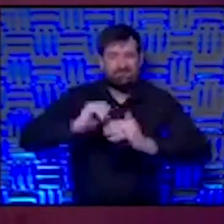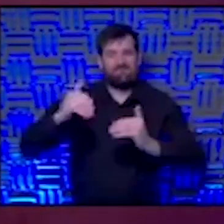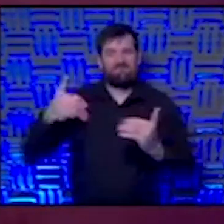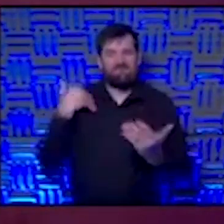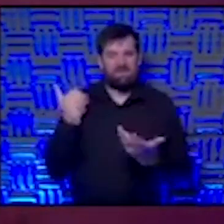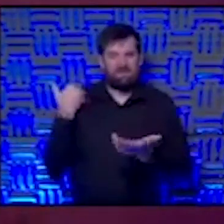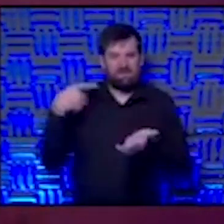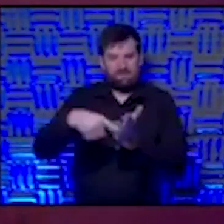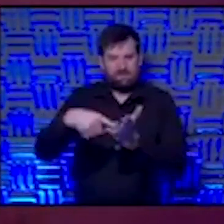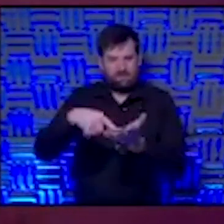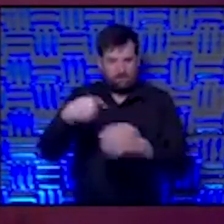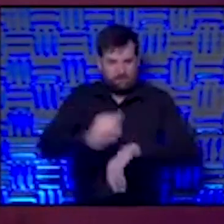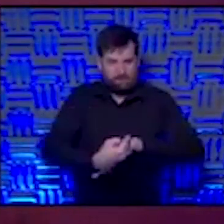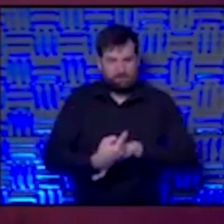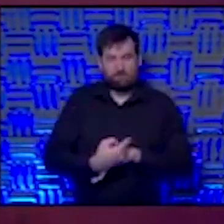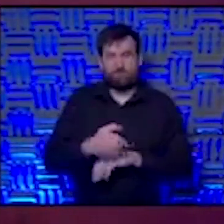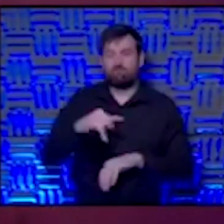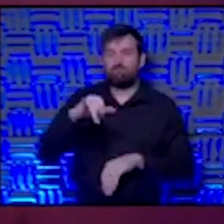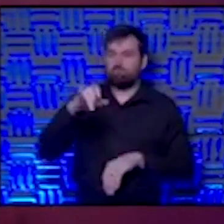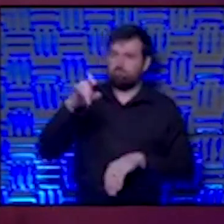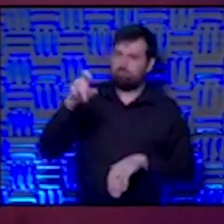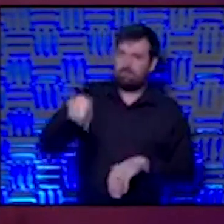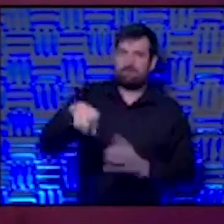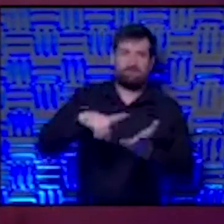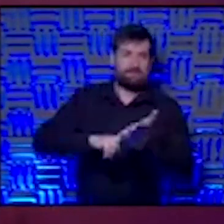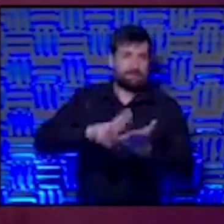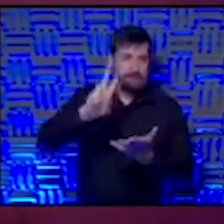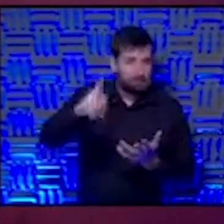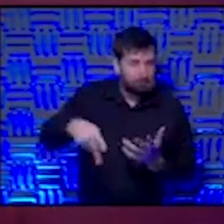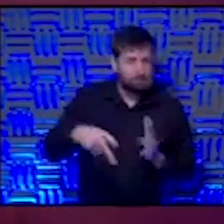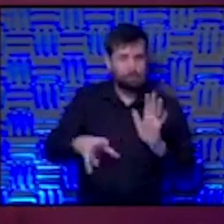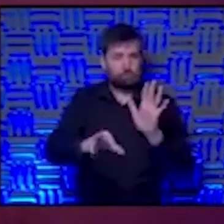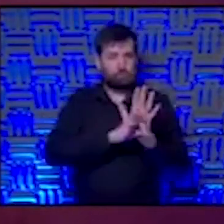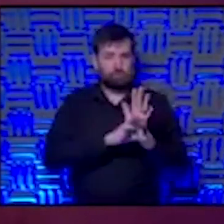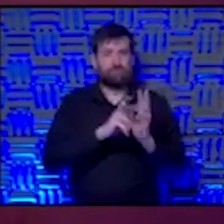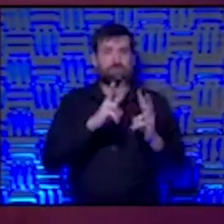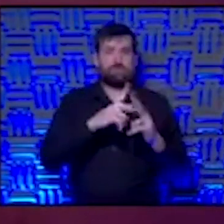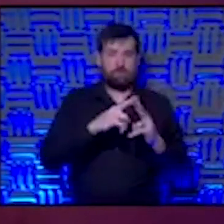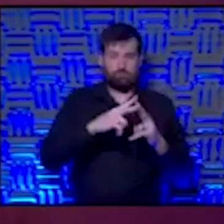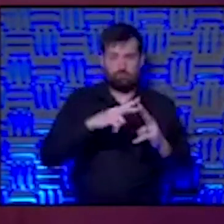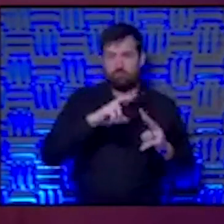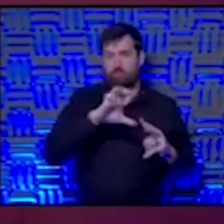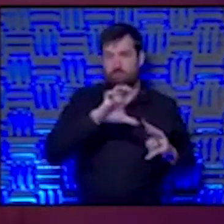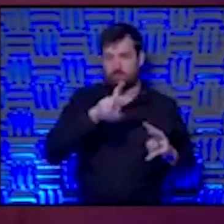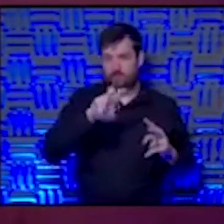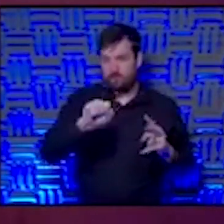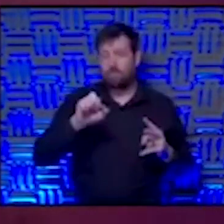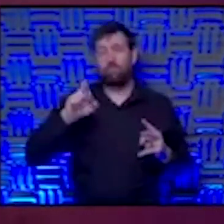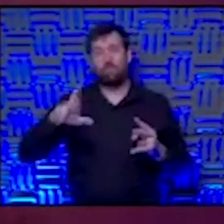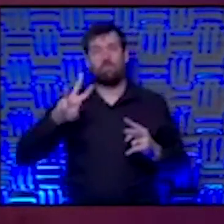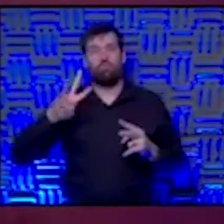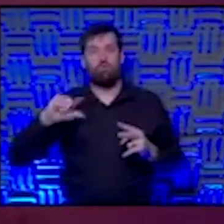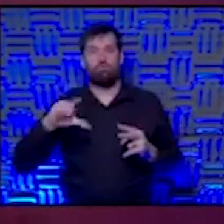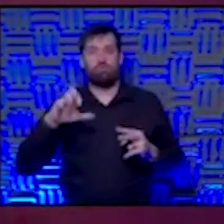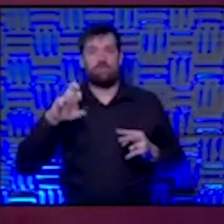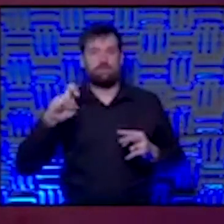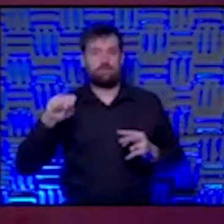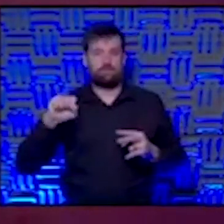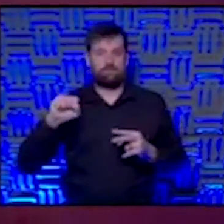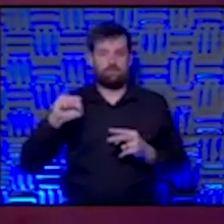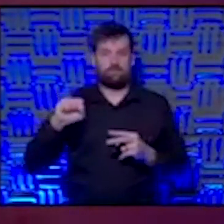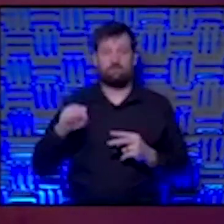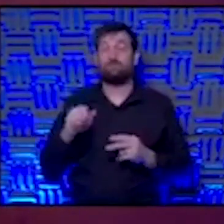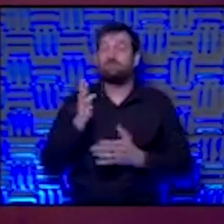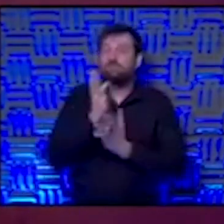deadline at which time they had to sign up to choose either CVS or Walgreens to be their partner.